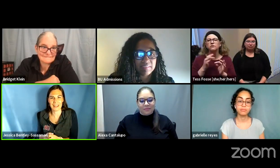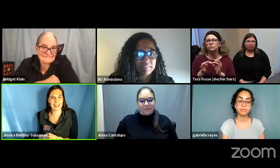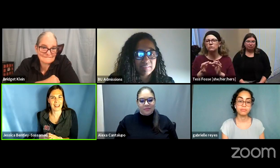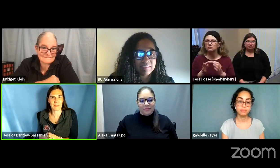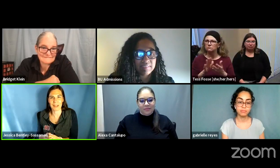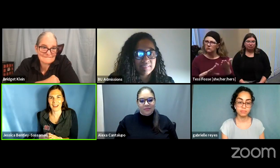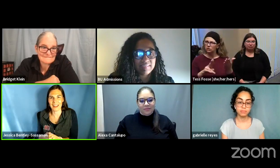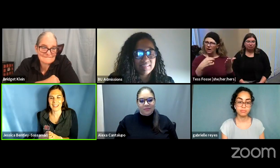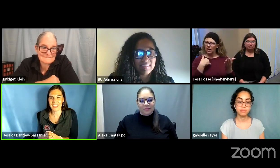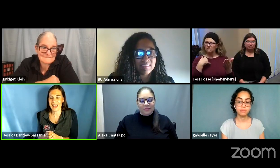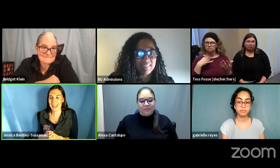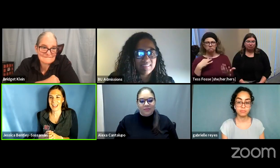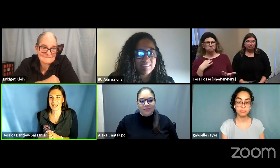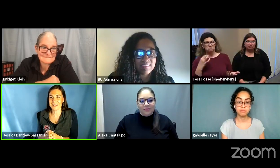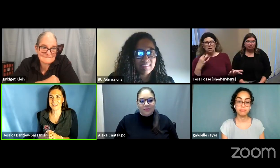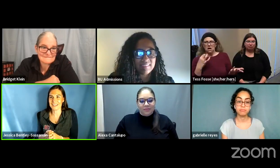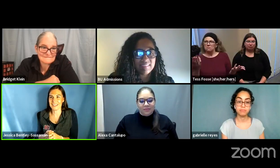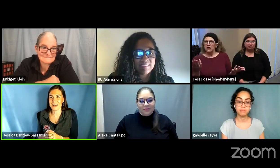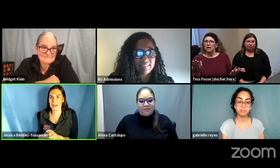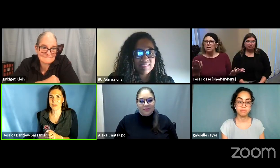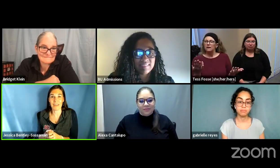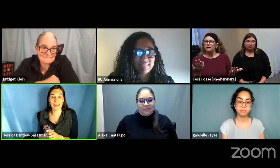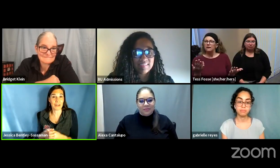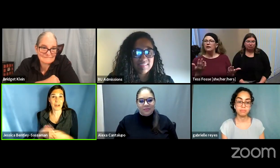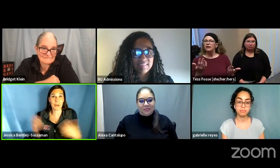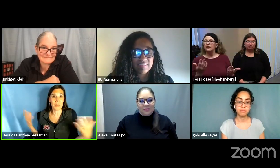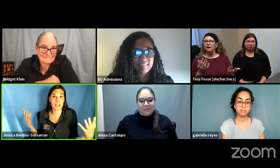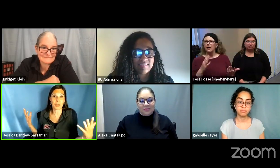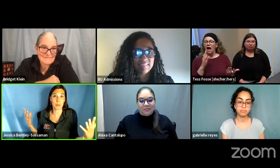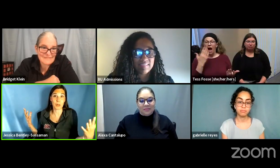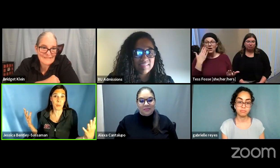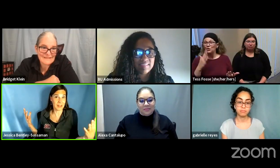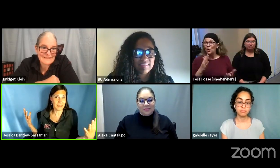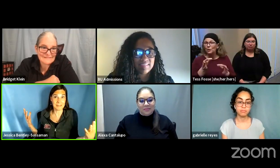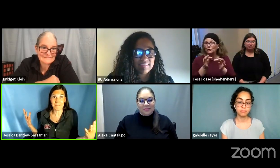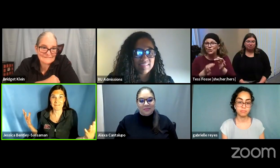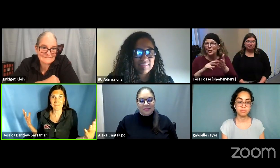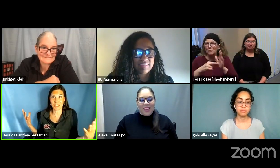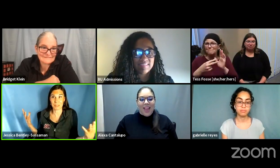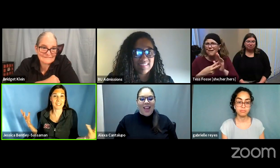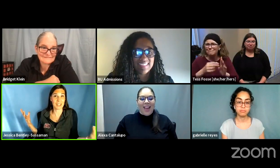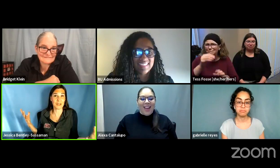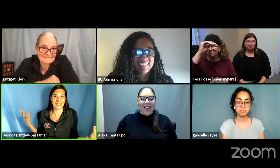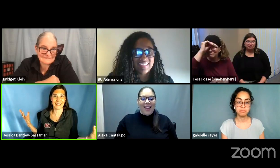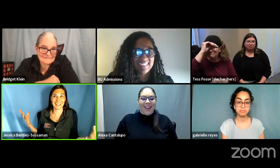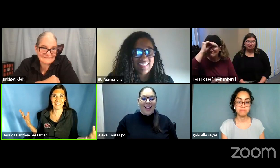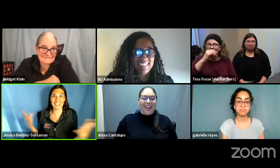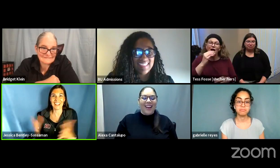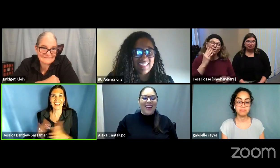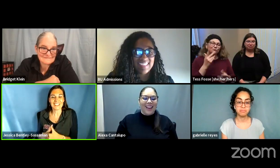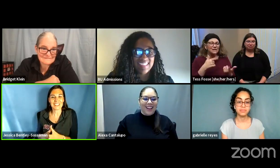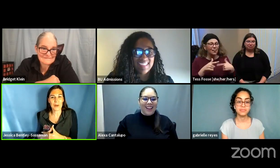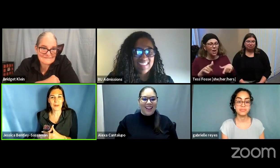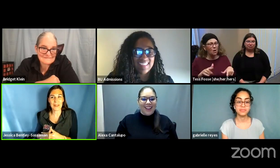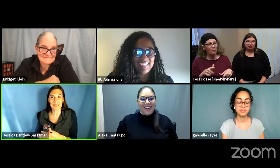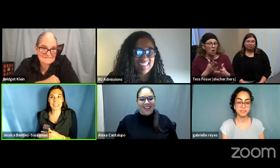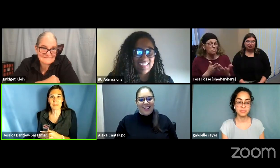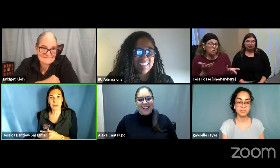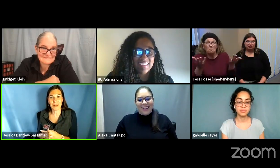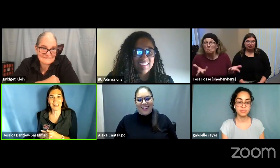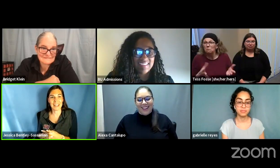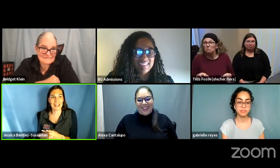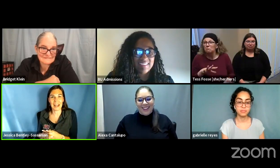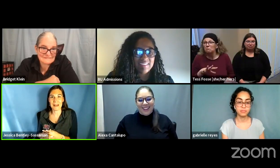Bloomsburg had it and I applied. And without ever knowing what an interpreter was, just because I knew sign language. So it